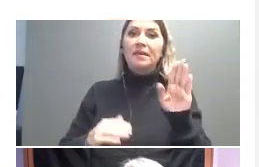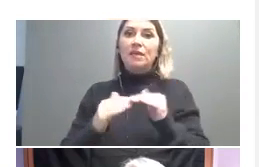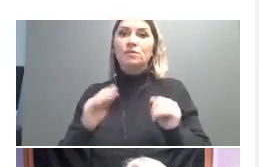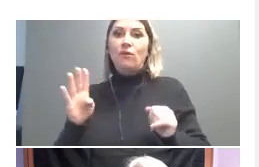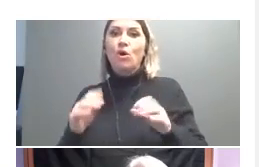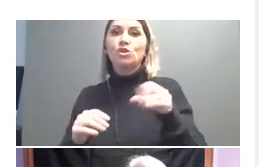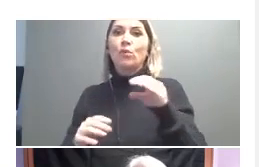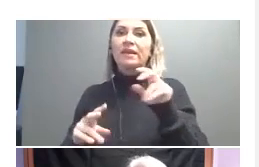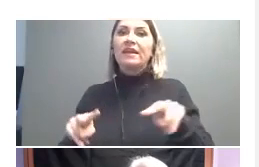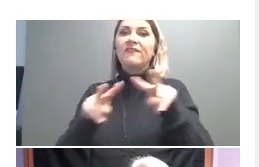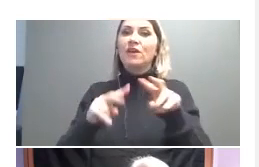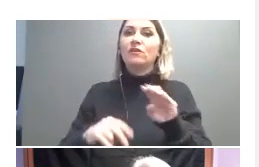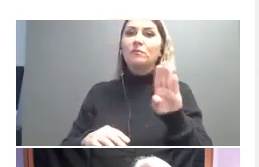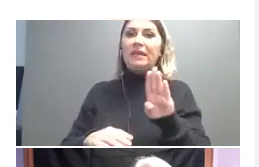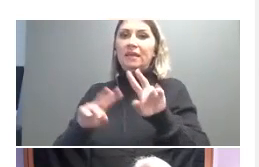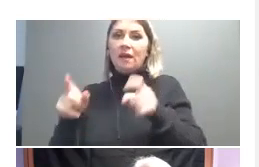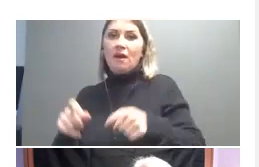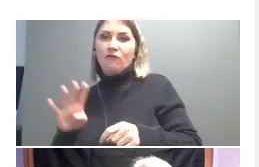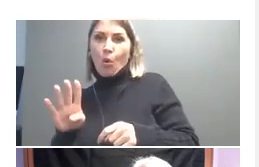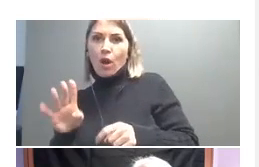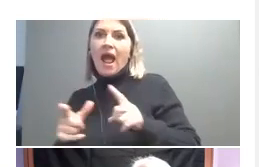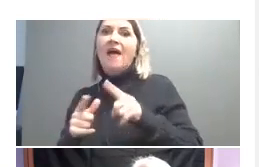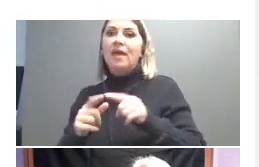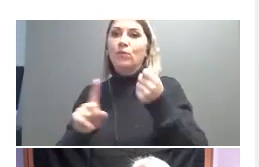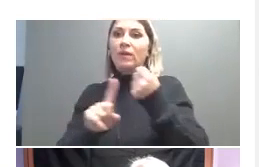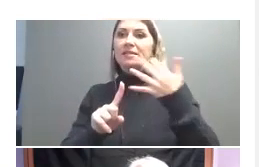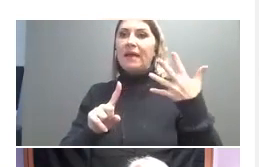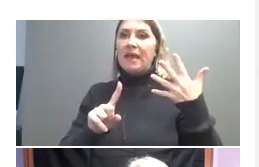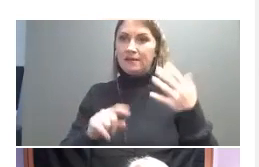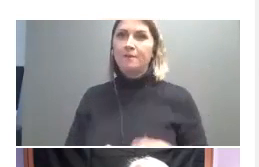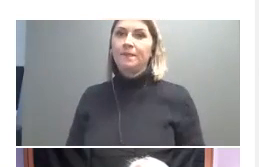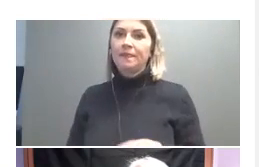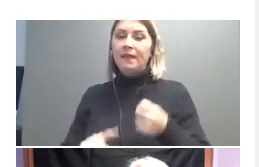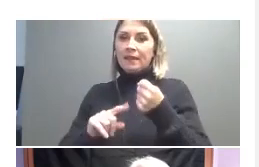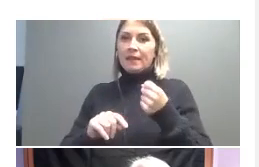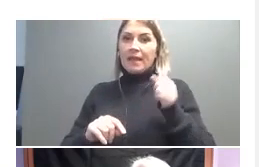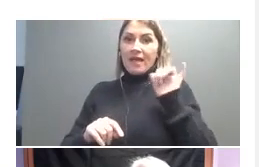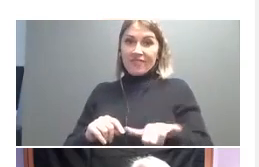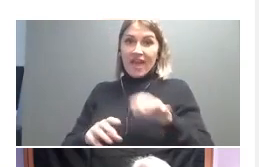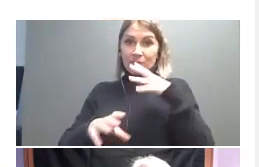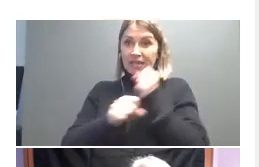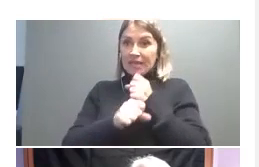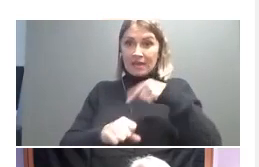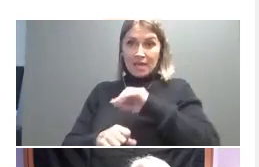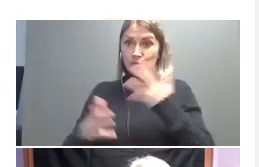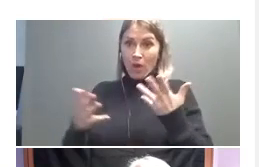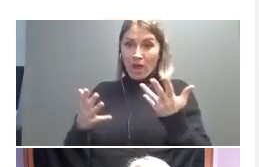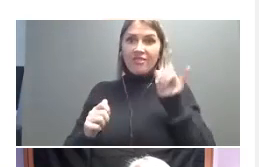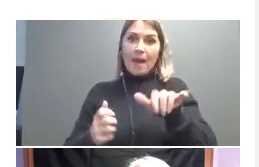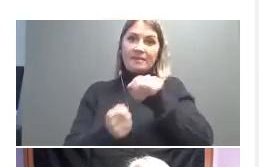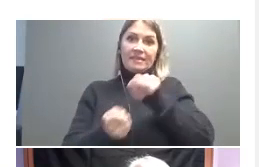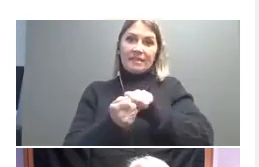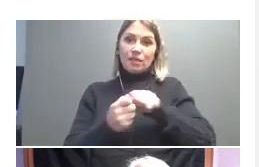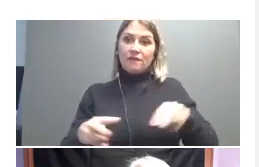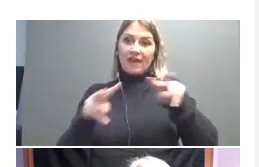get a value of B is 4. And then we expand B. Expanding B gets us this particular value.